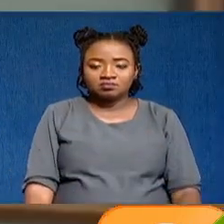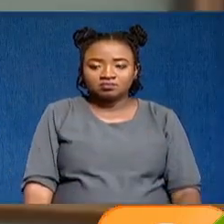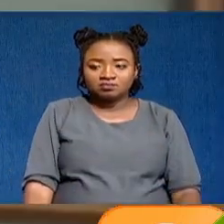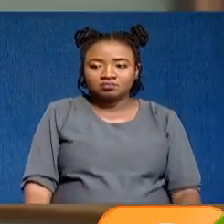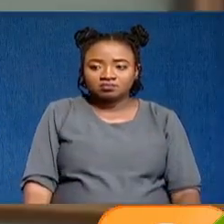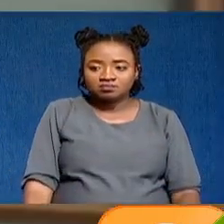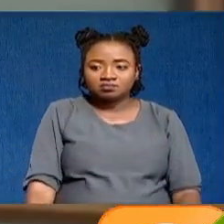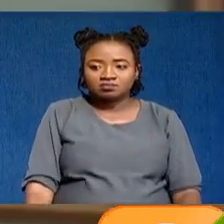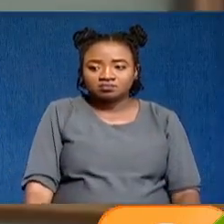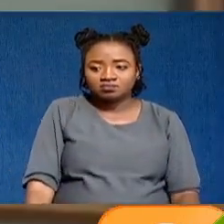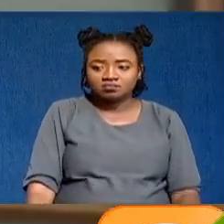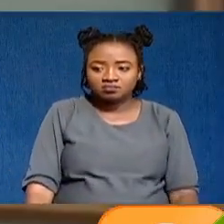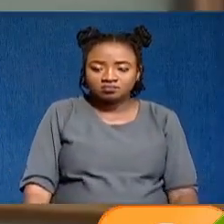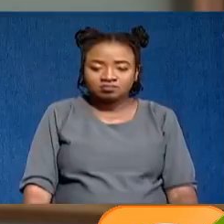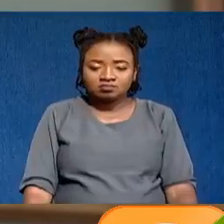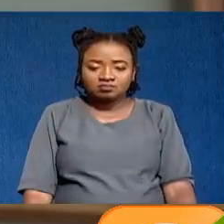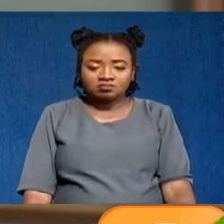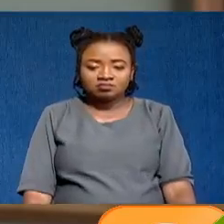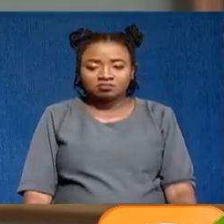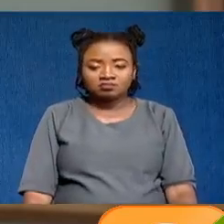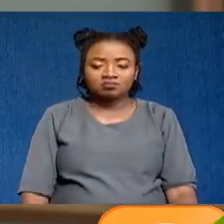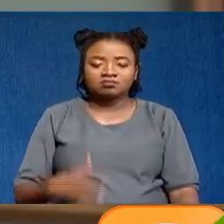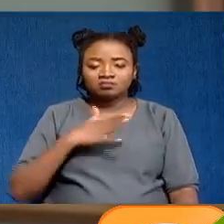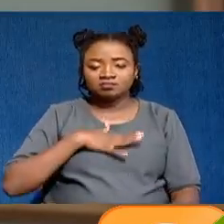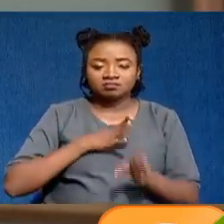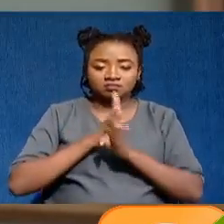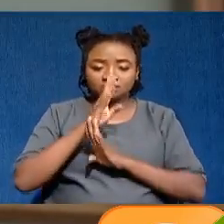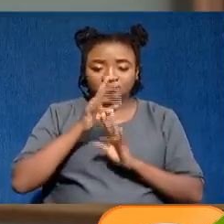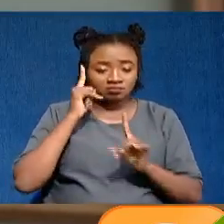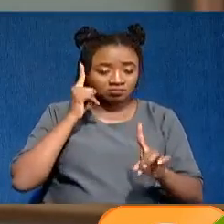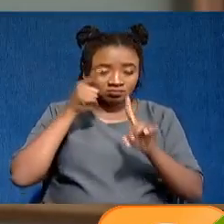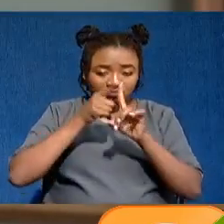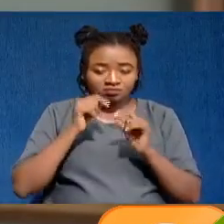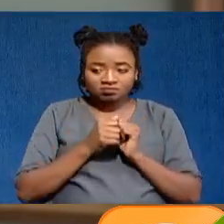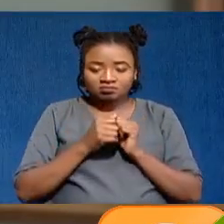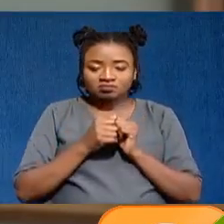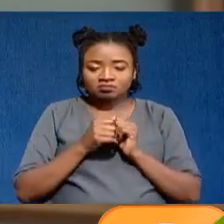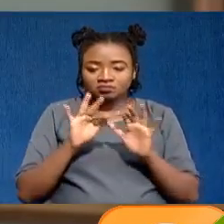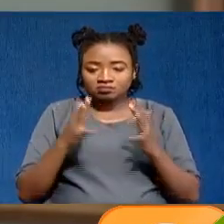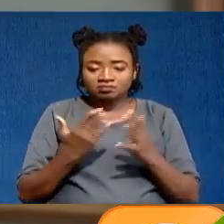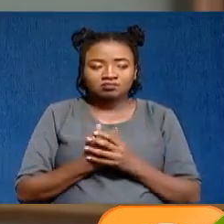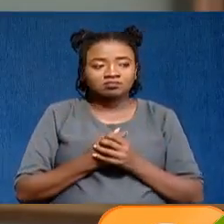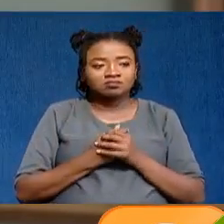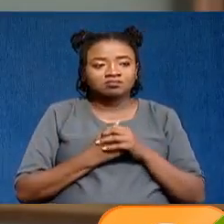The whole purpose of our partnership through the different projects you mentioned is basically